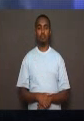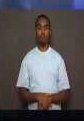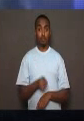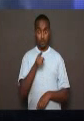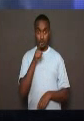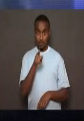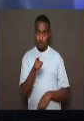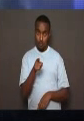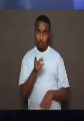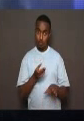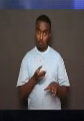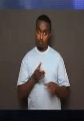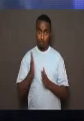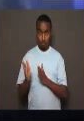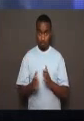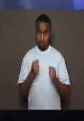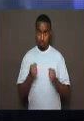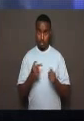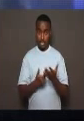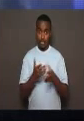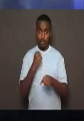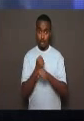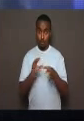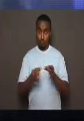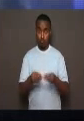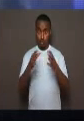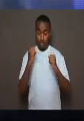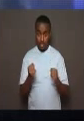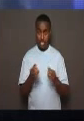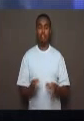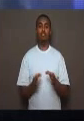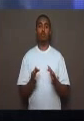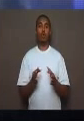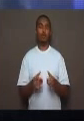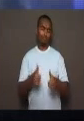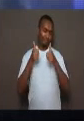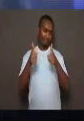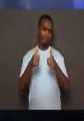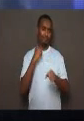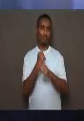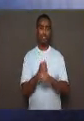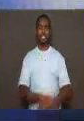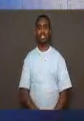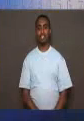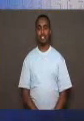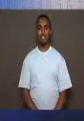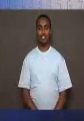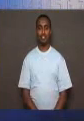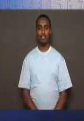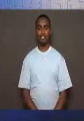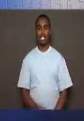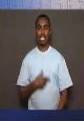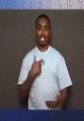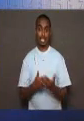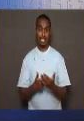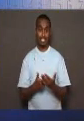Were you able to define any of these jobs? If so, excellent work. It